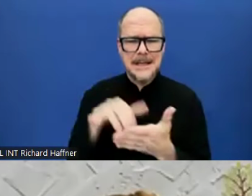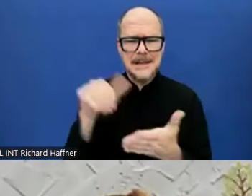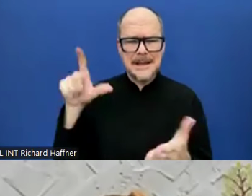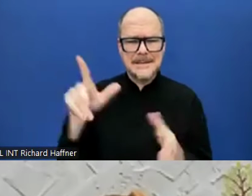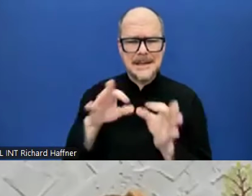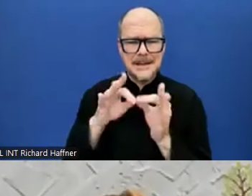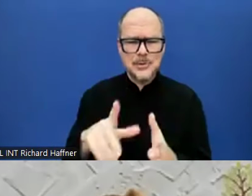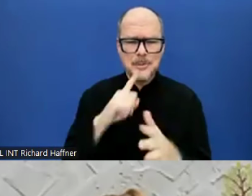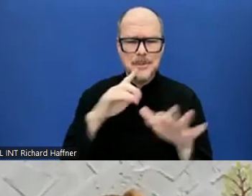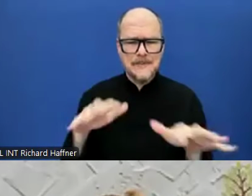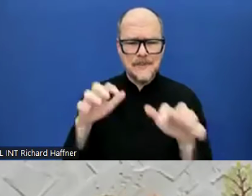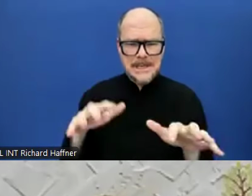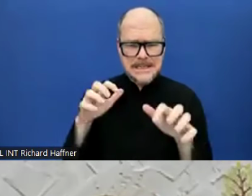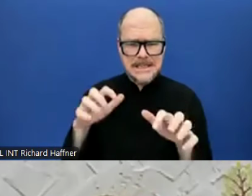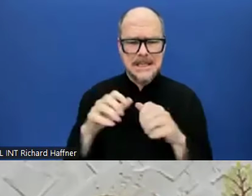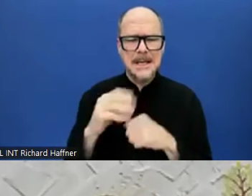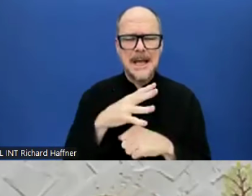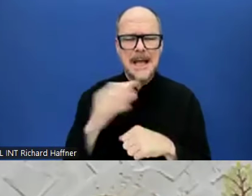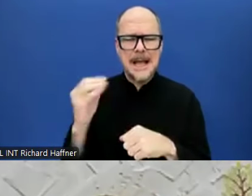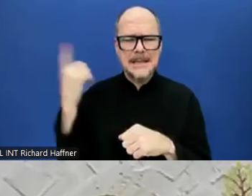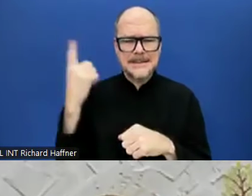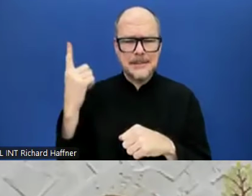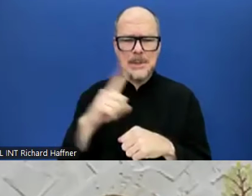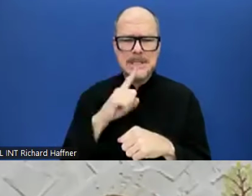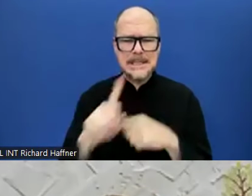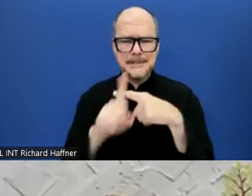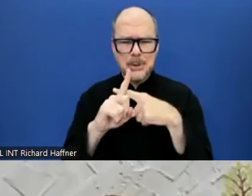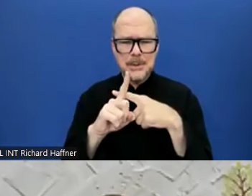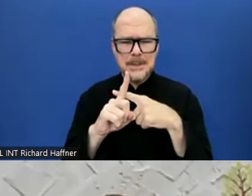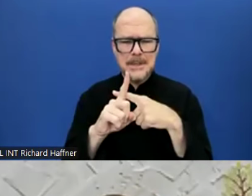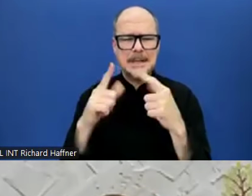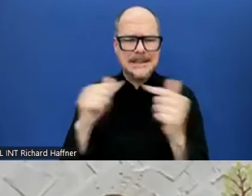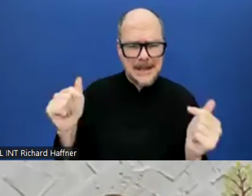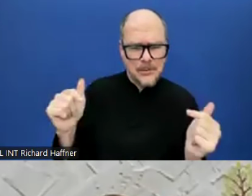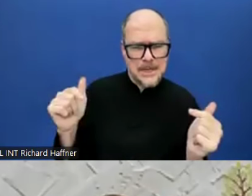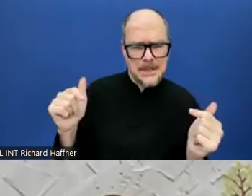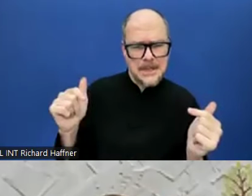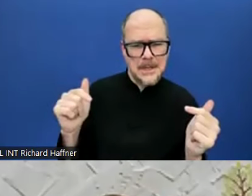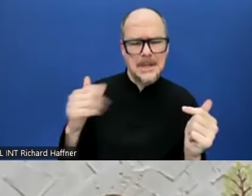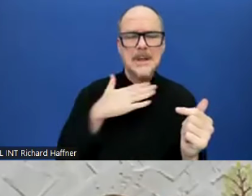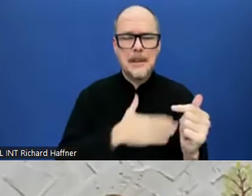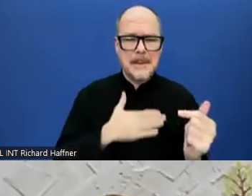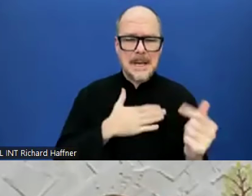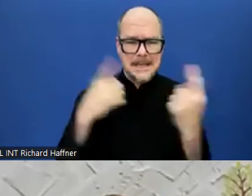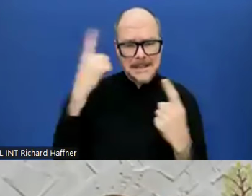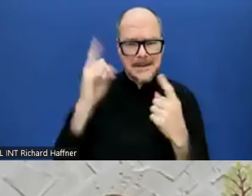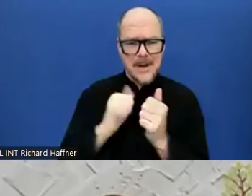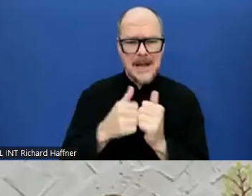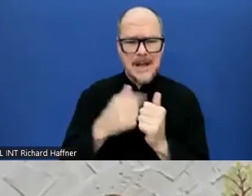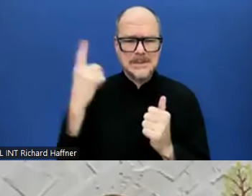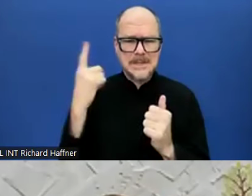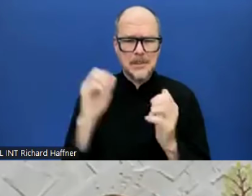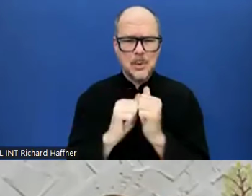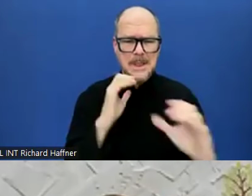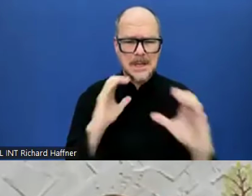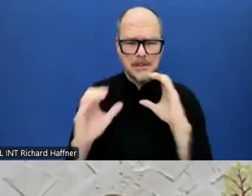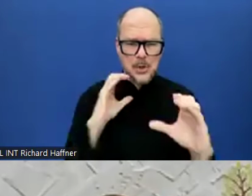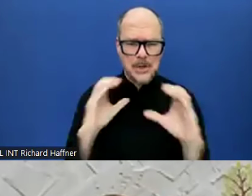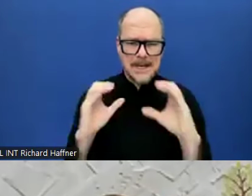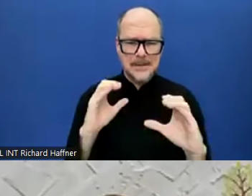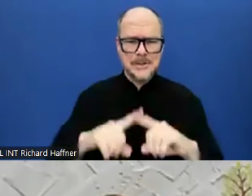interpreter freezing when someone is muted, etc. Please consider how someone with a communication